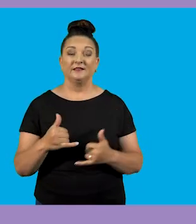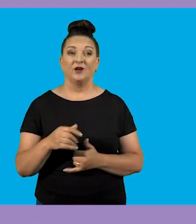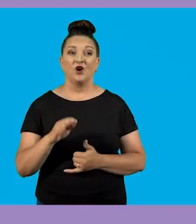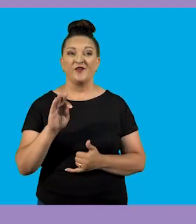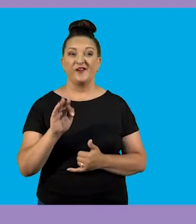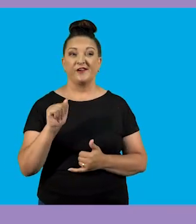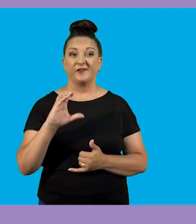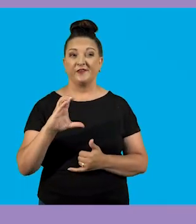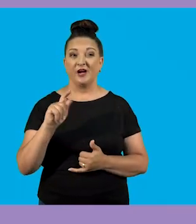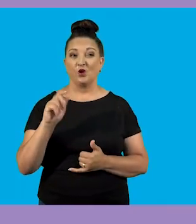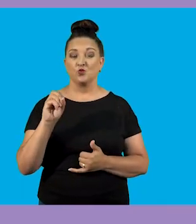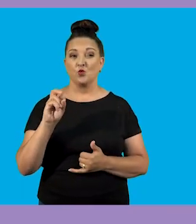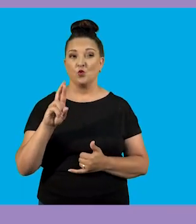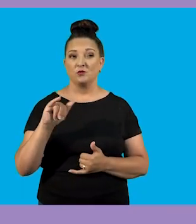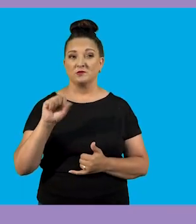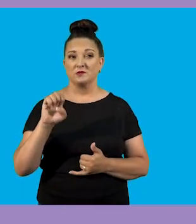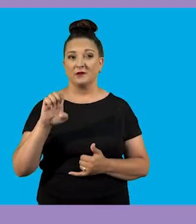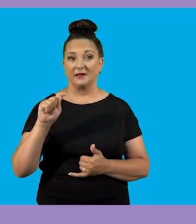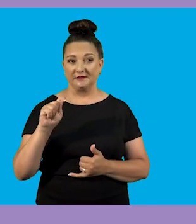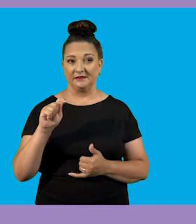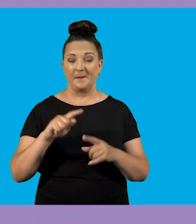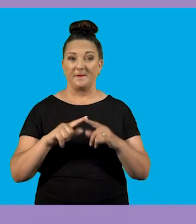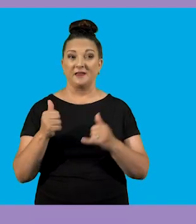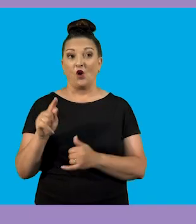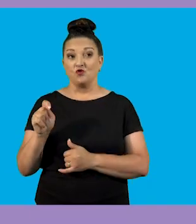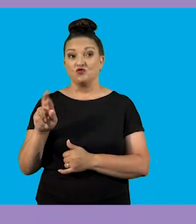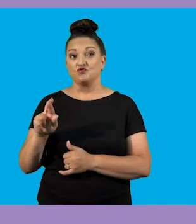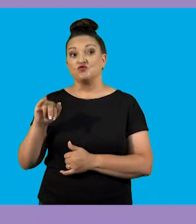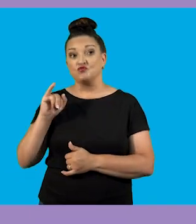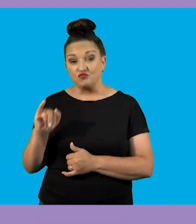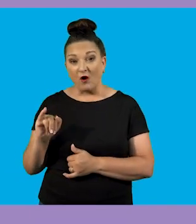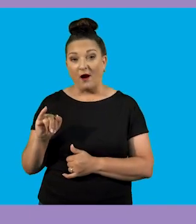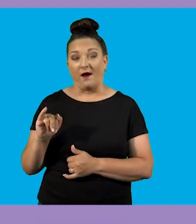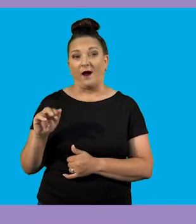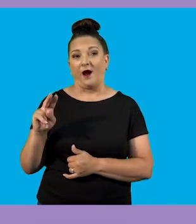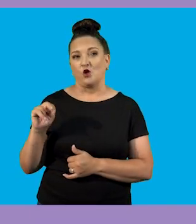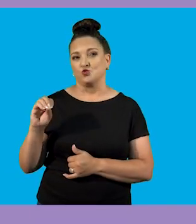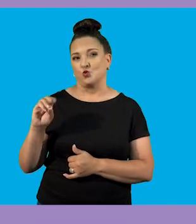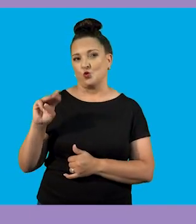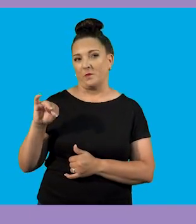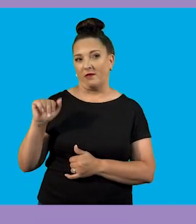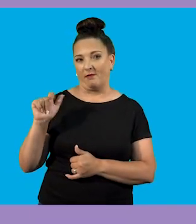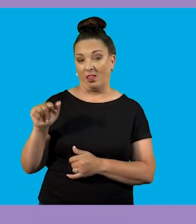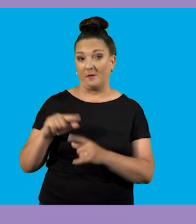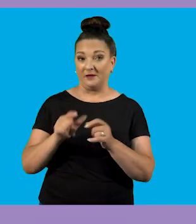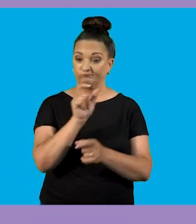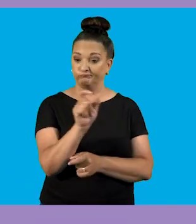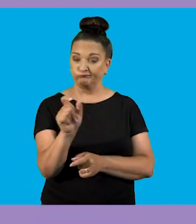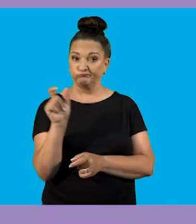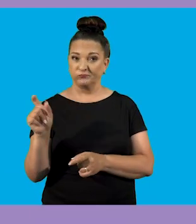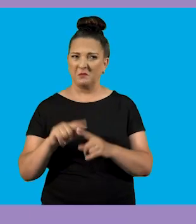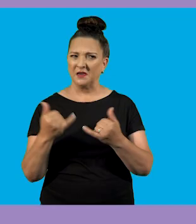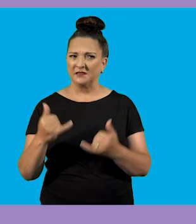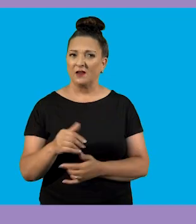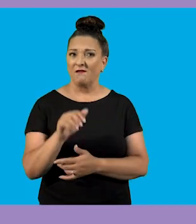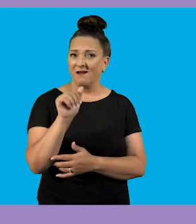in the form of ax squared plus bx plus c, where a is the common factor. Now, do you remember how to take out the common